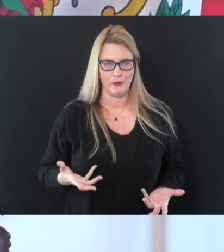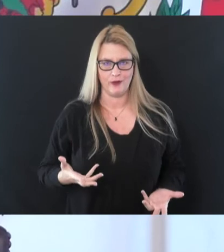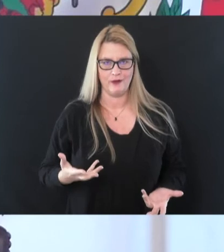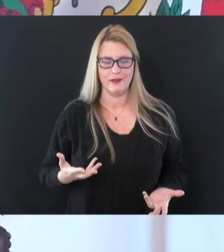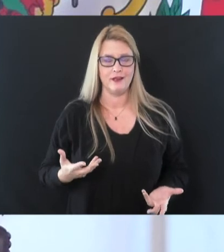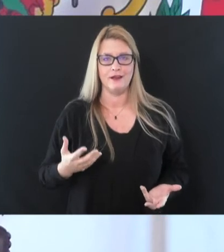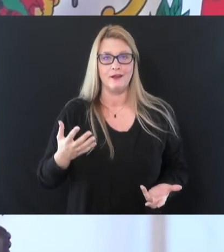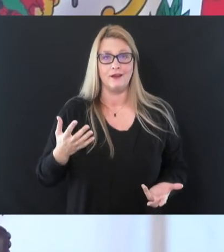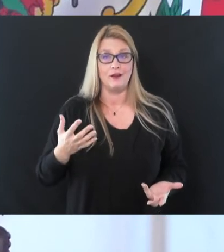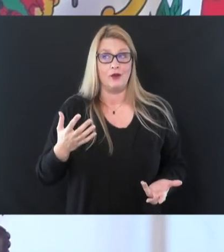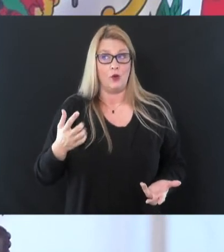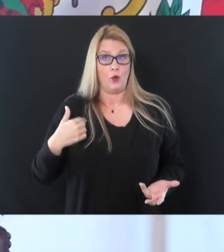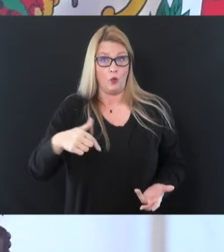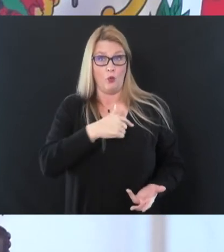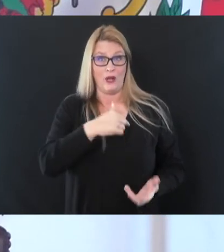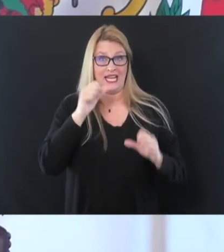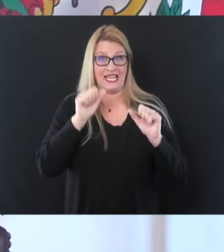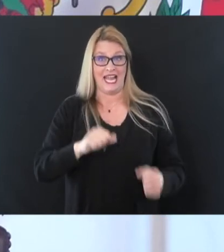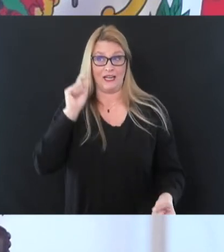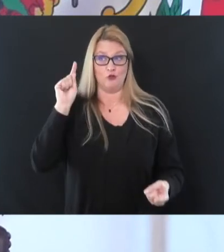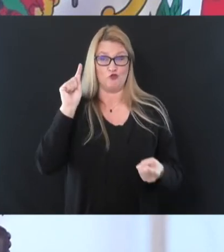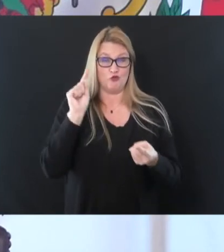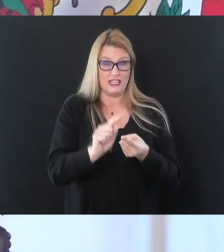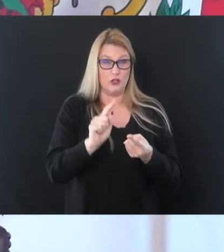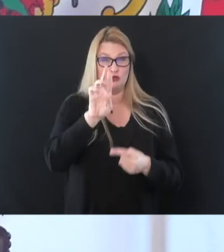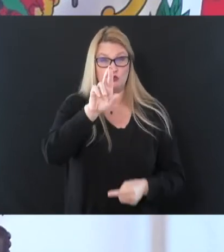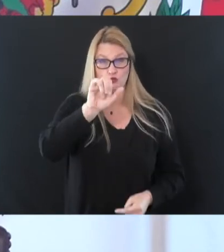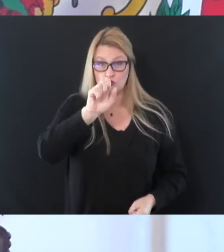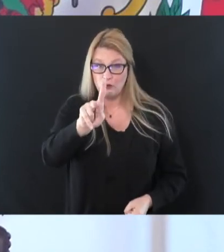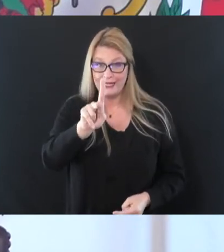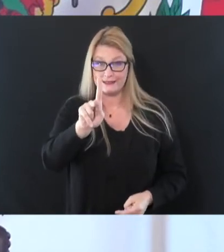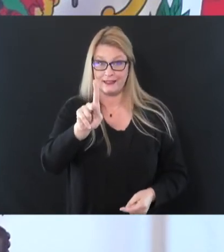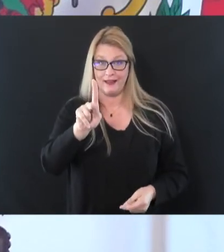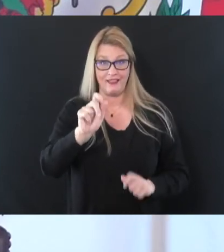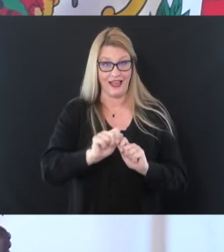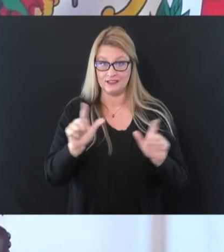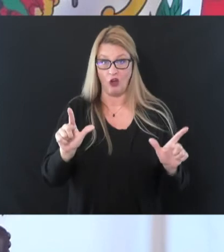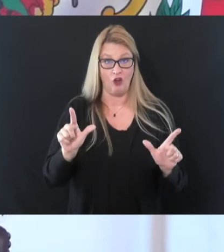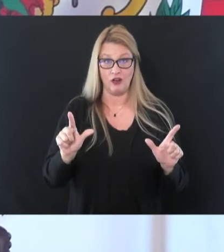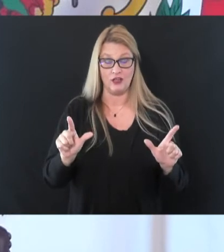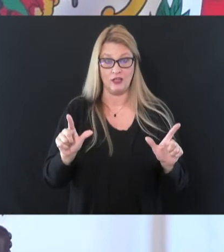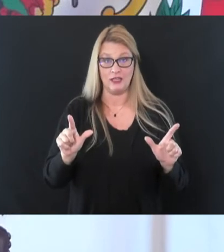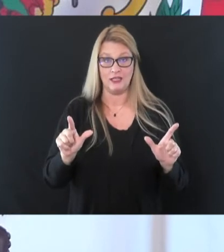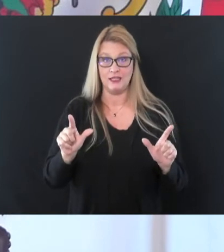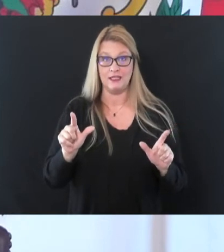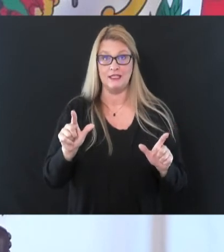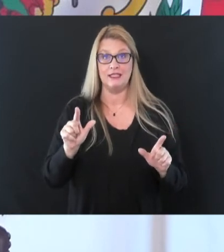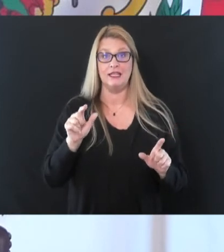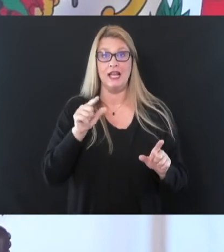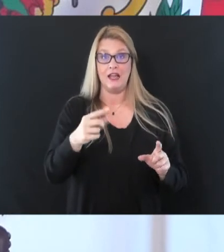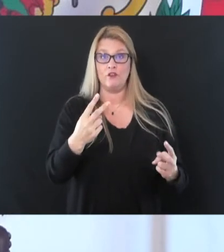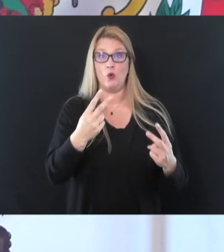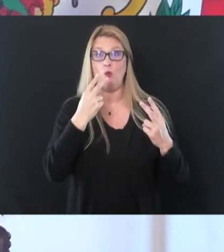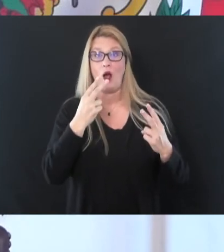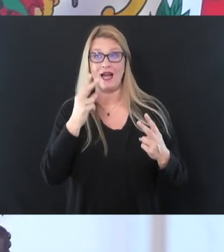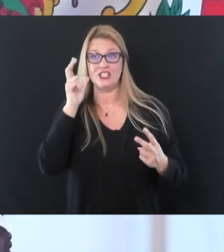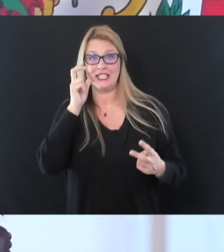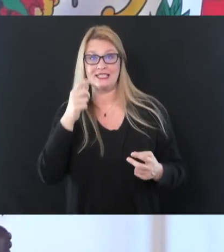can do is dramatically reduce risk. And then the next thing, if you've just watched and listened, I